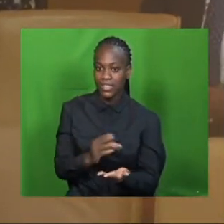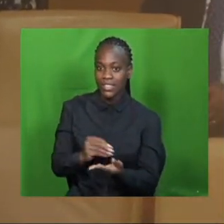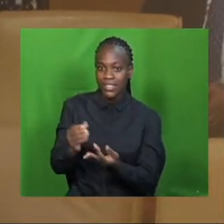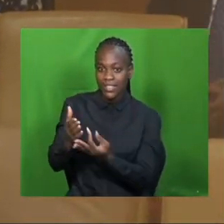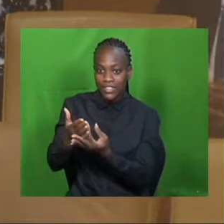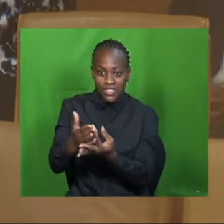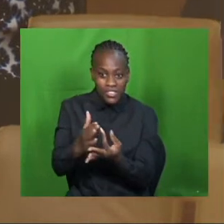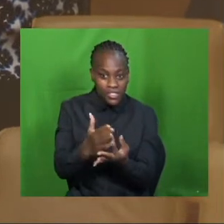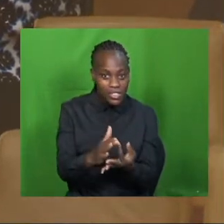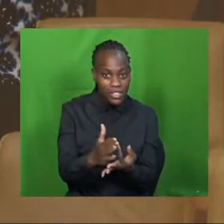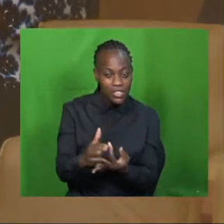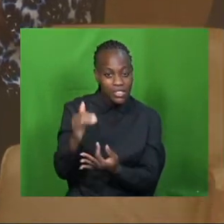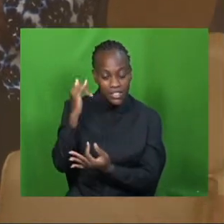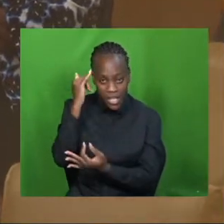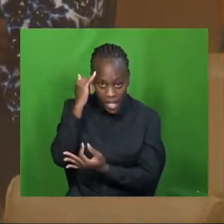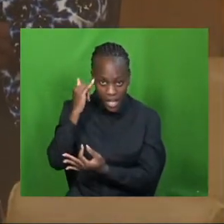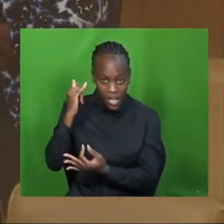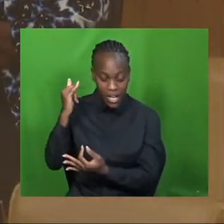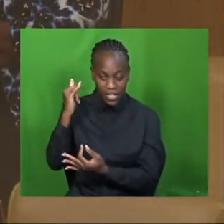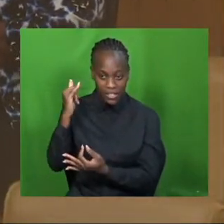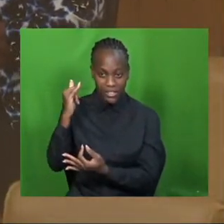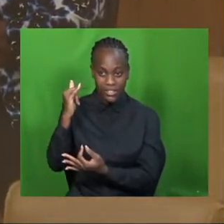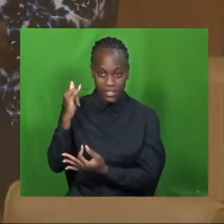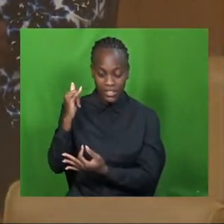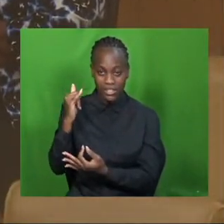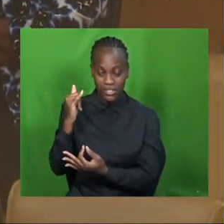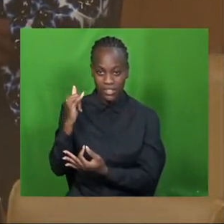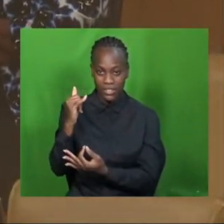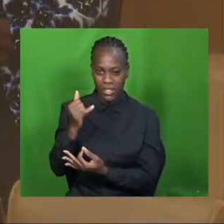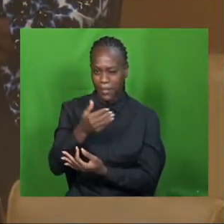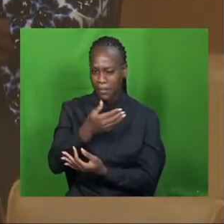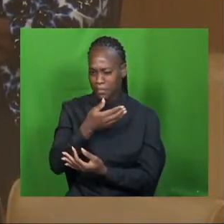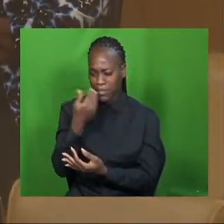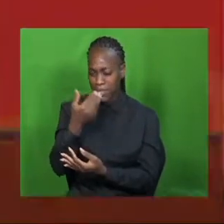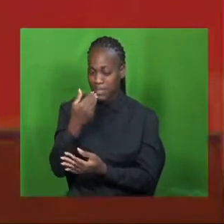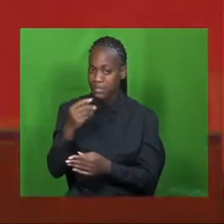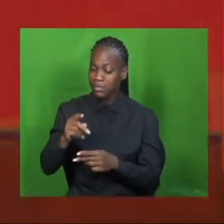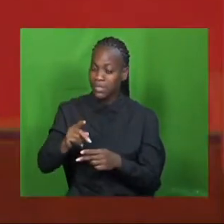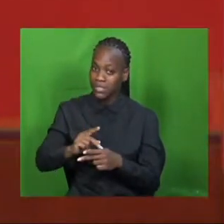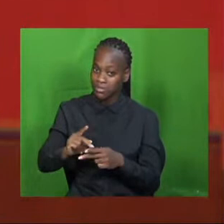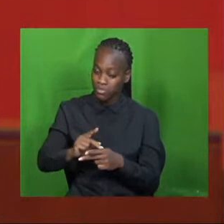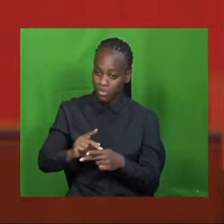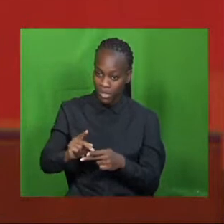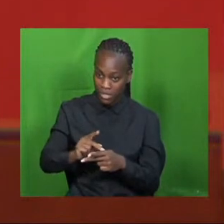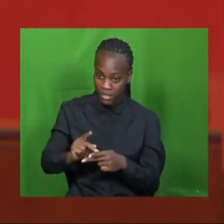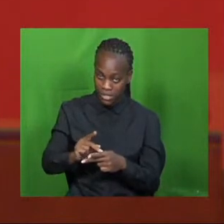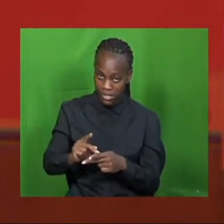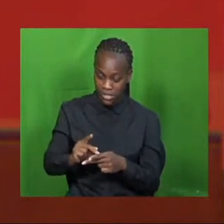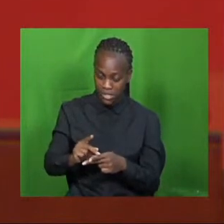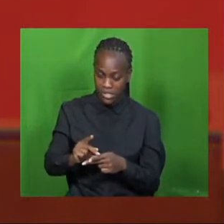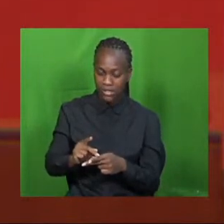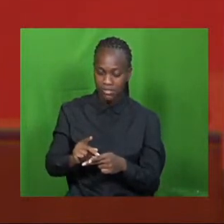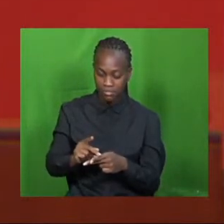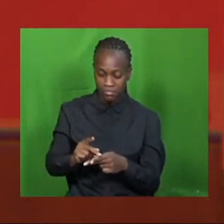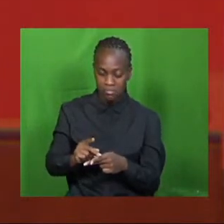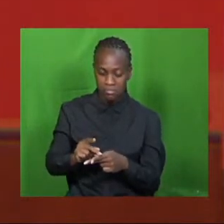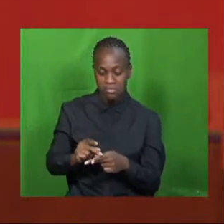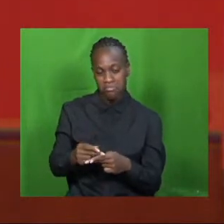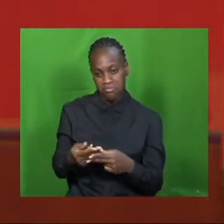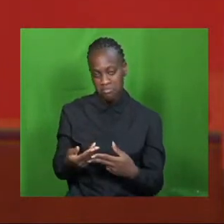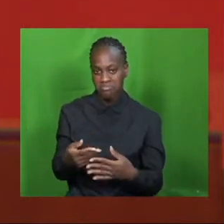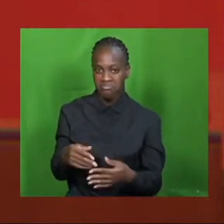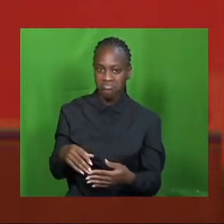minister fulfills the request of the House. In other words, the minister has to